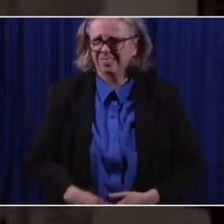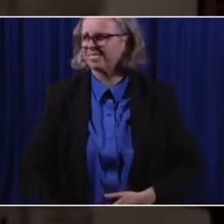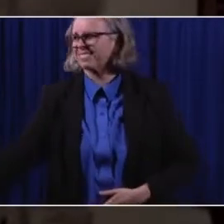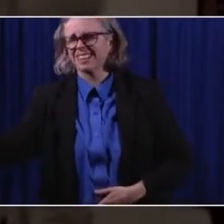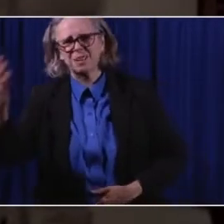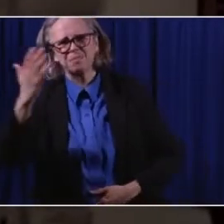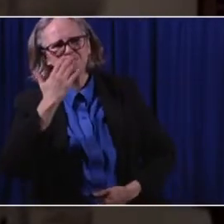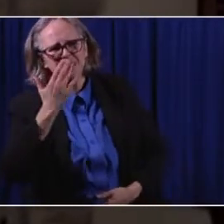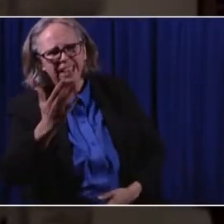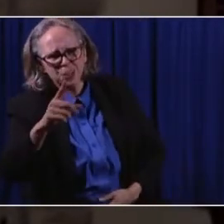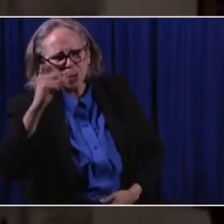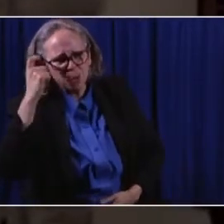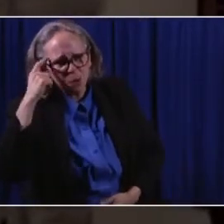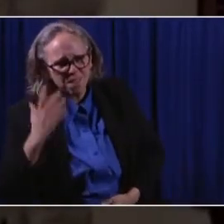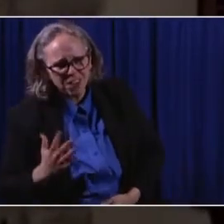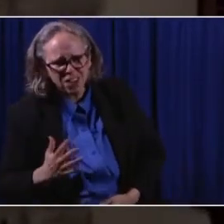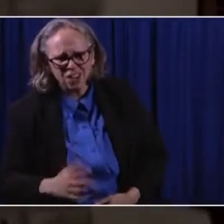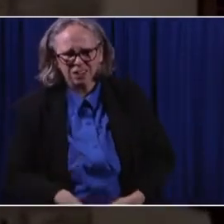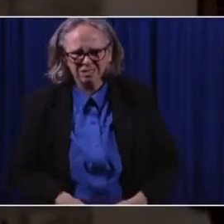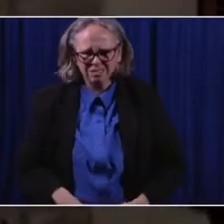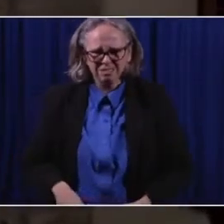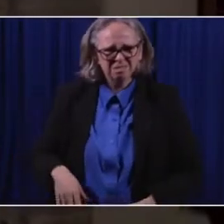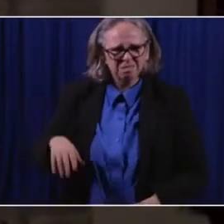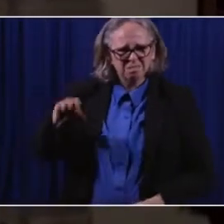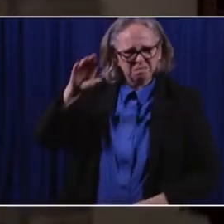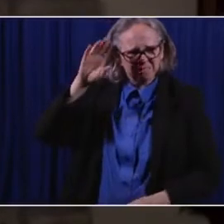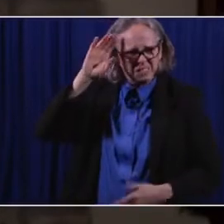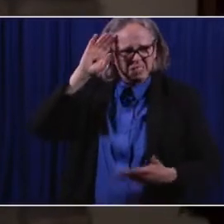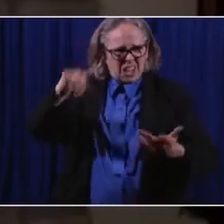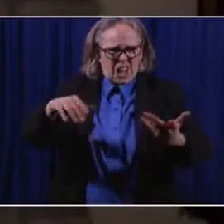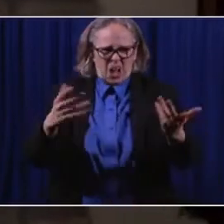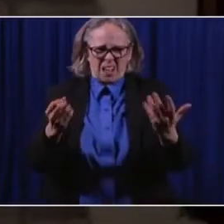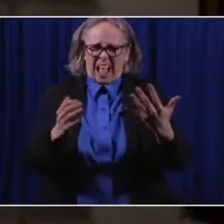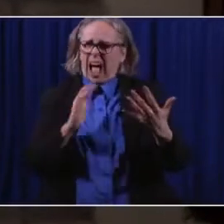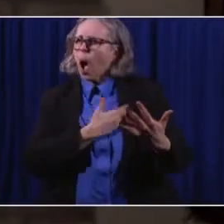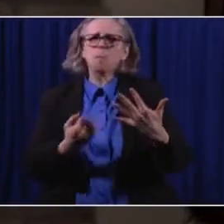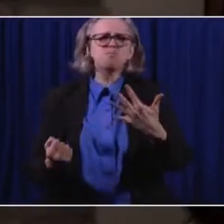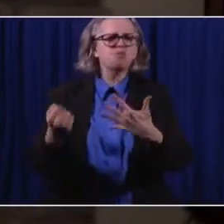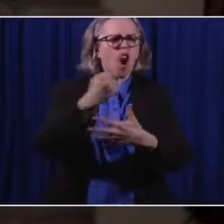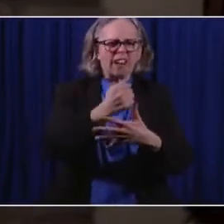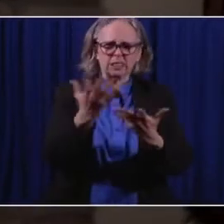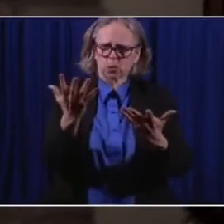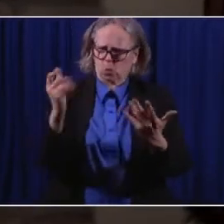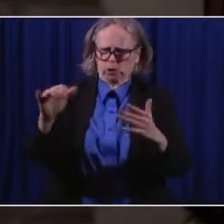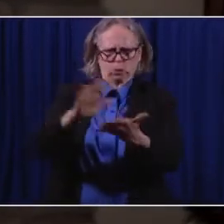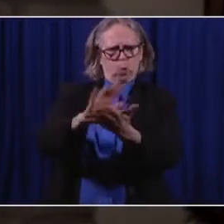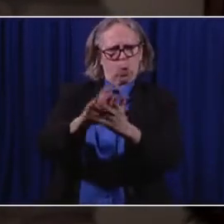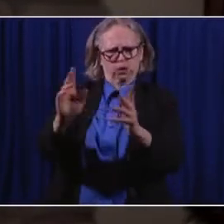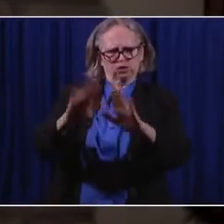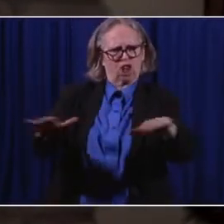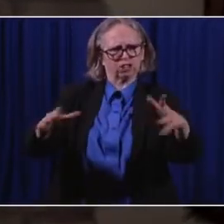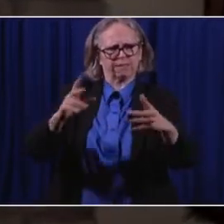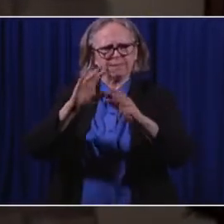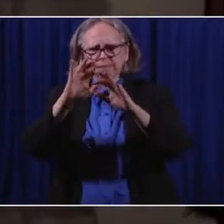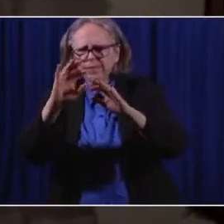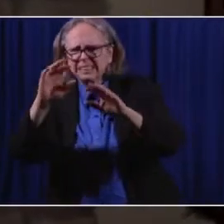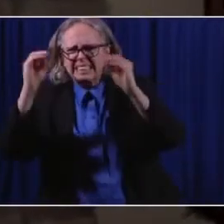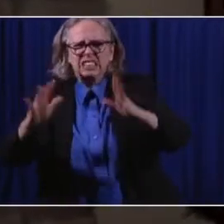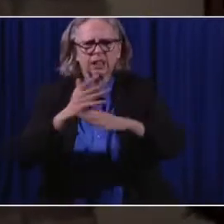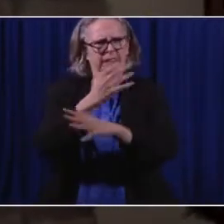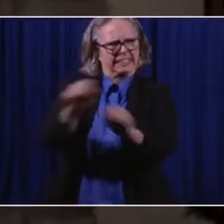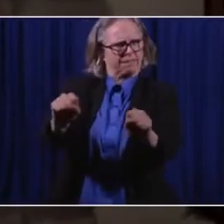of COVID-19 safety in our schools has been substantially enlarged now by two new reports. The first